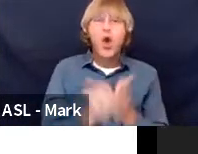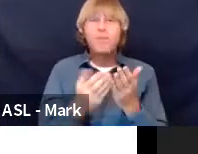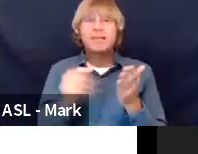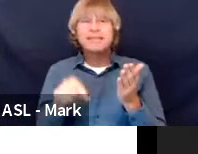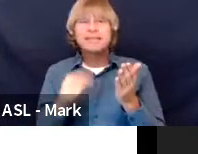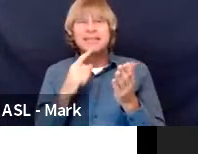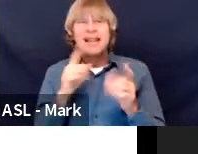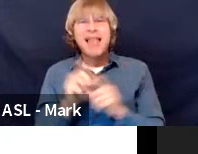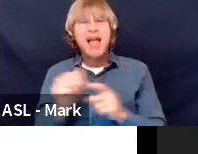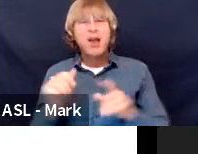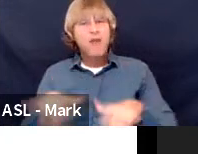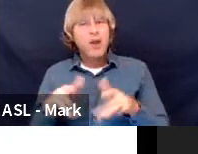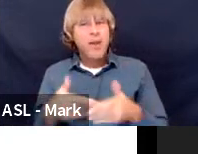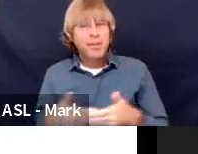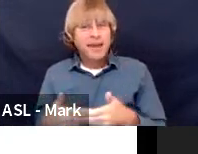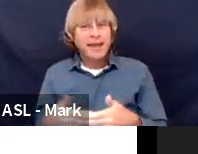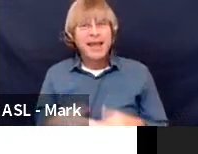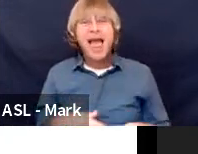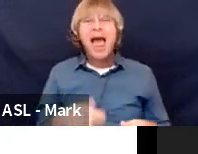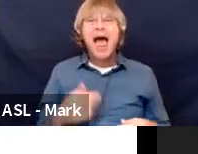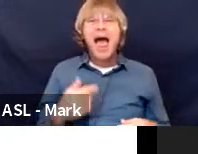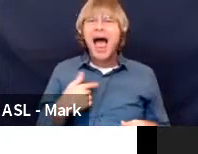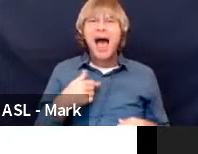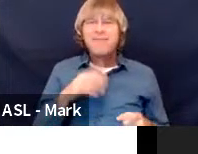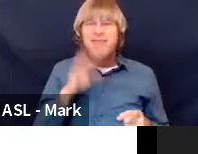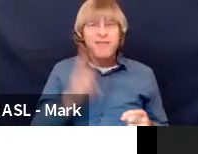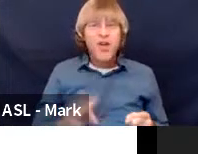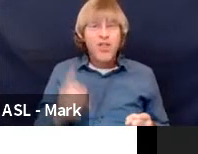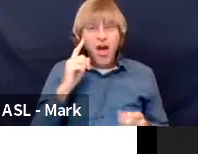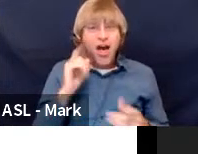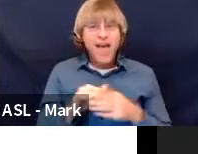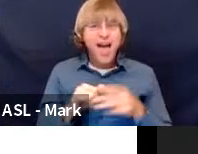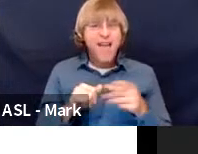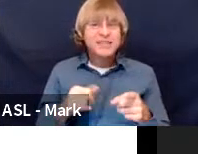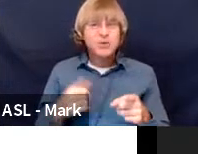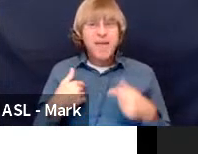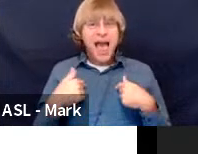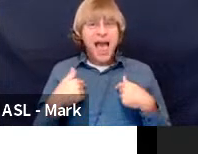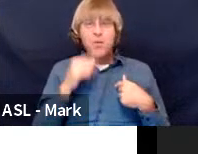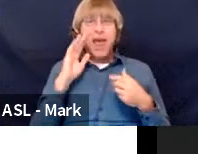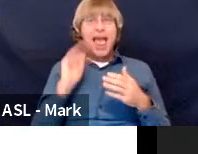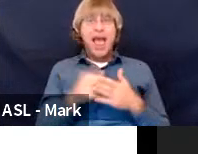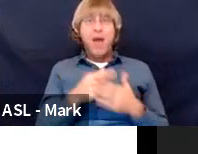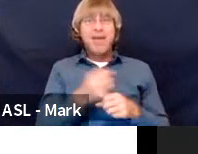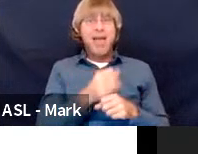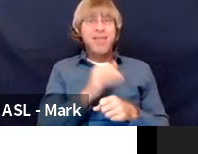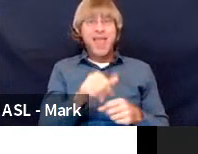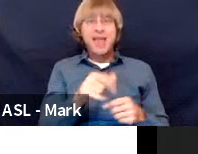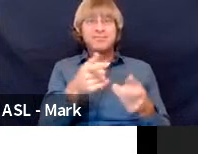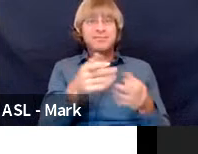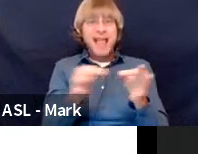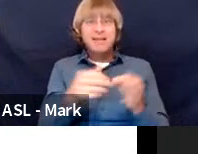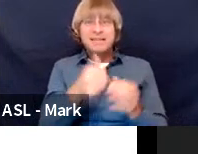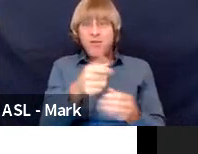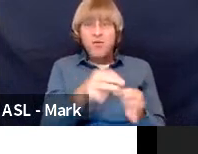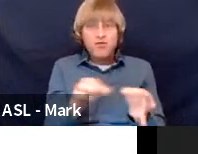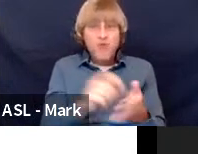and it says, like a record, baby. I would have never guessed that this was made. I don't even know how he got that text. I guess he wrote